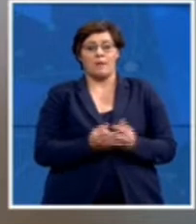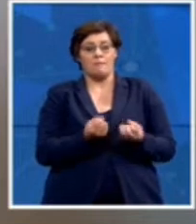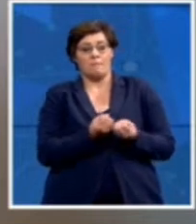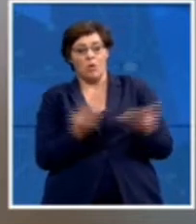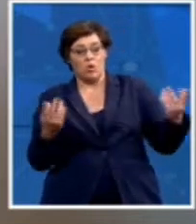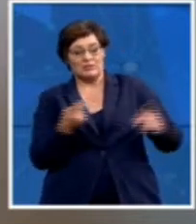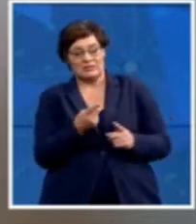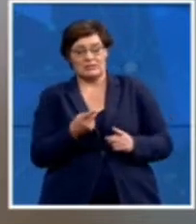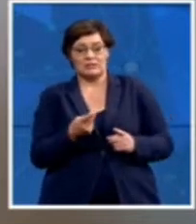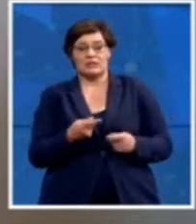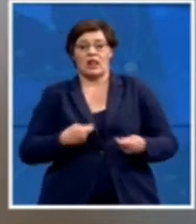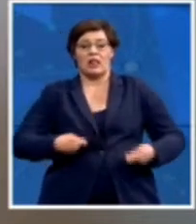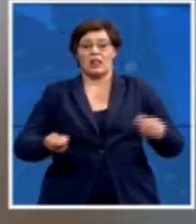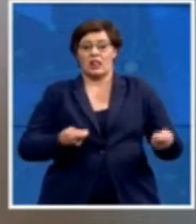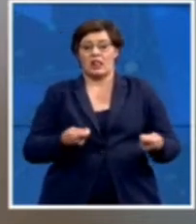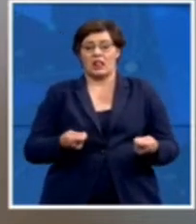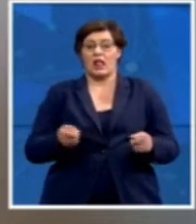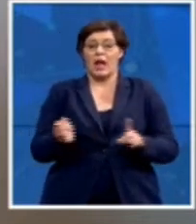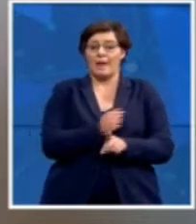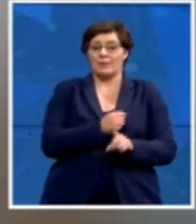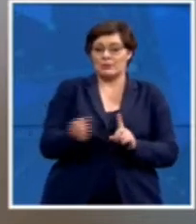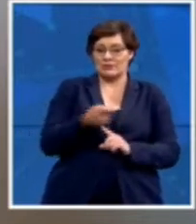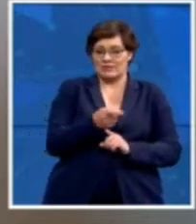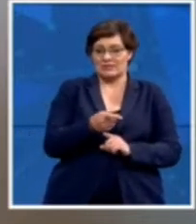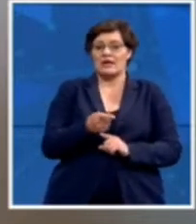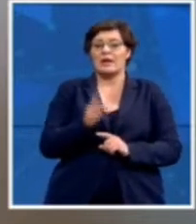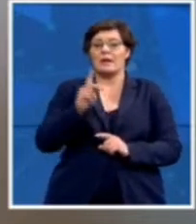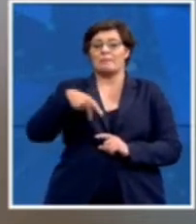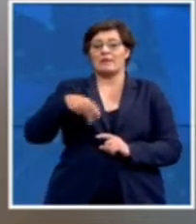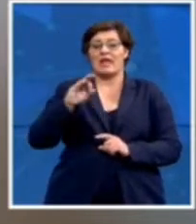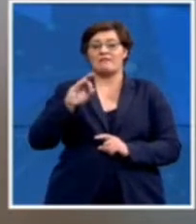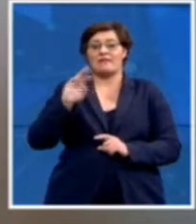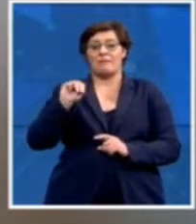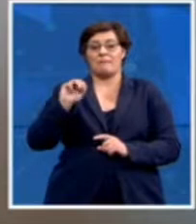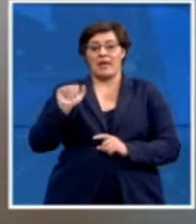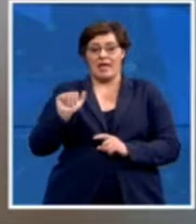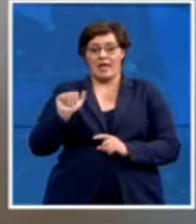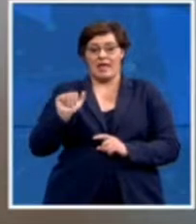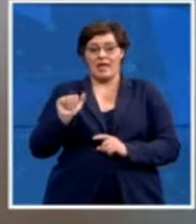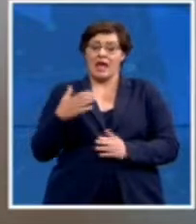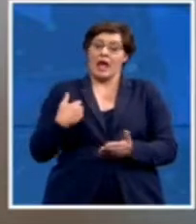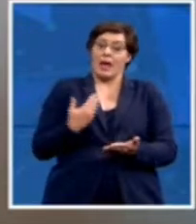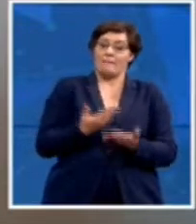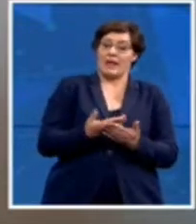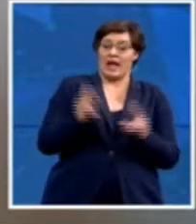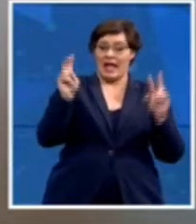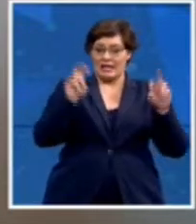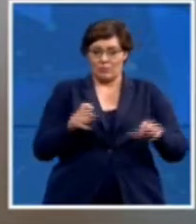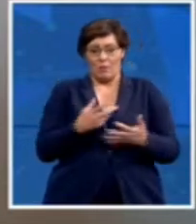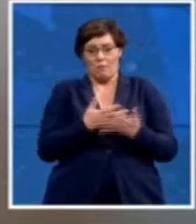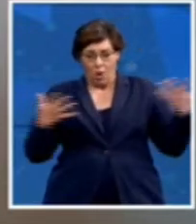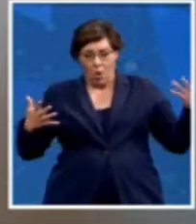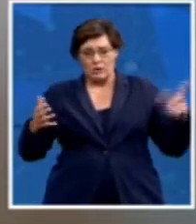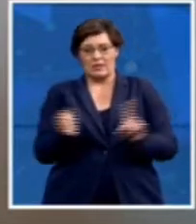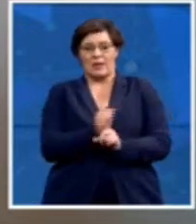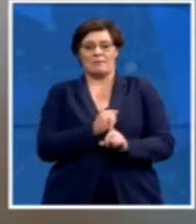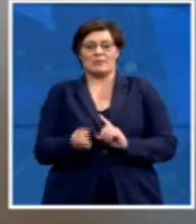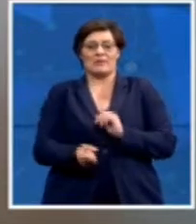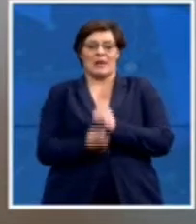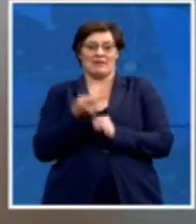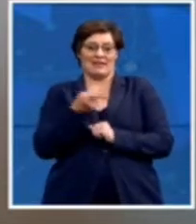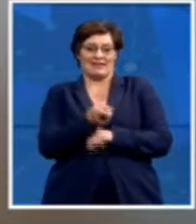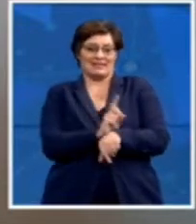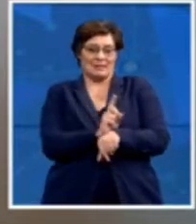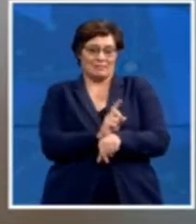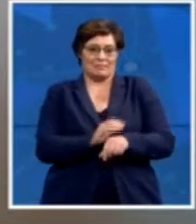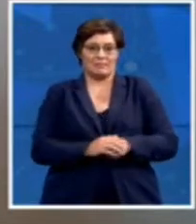while the PFMA was in fact being applied to Eskom. So we are in discussions with National